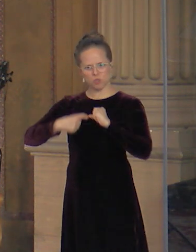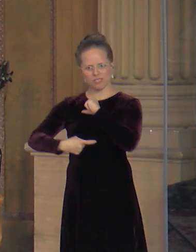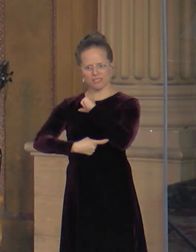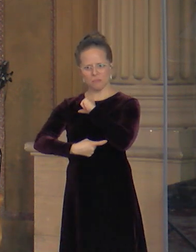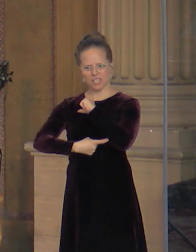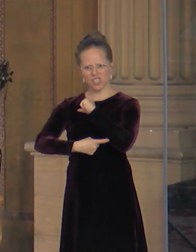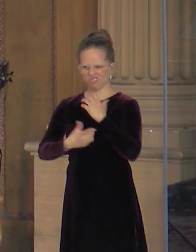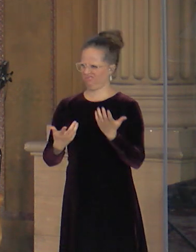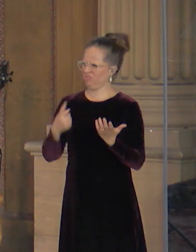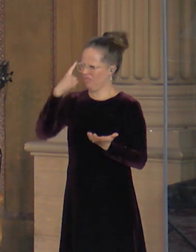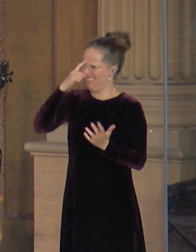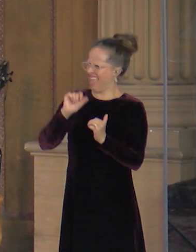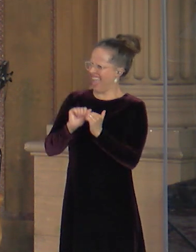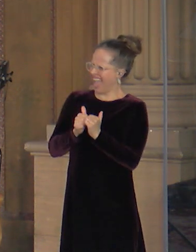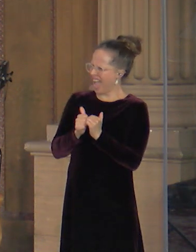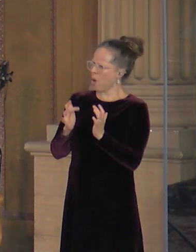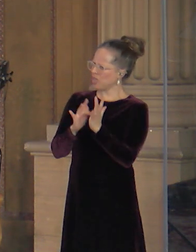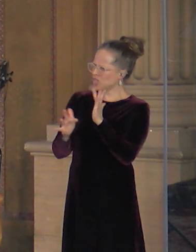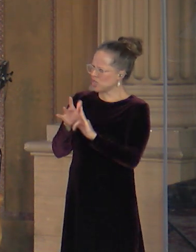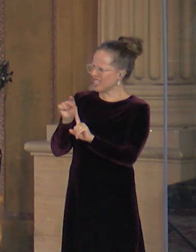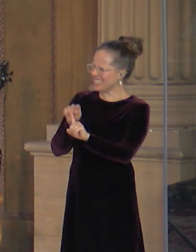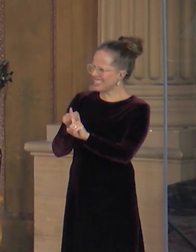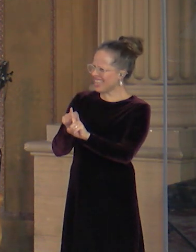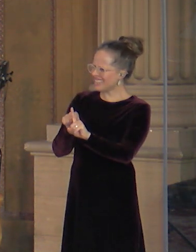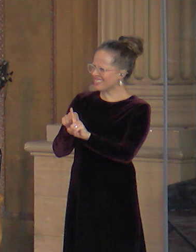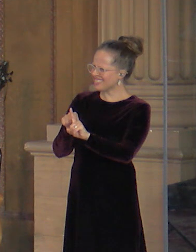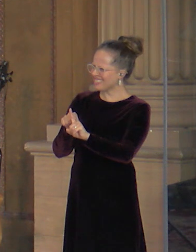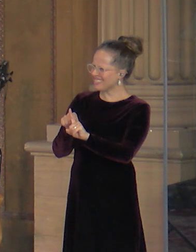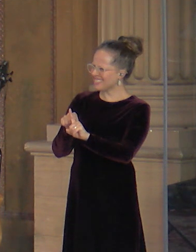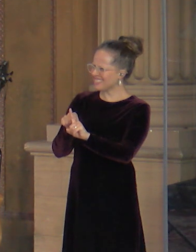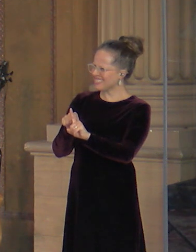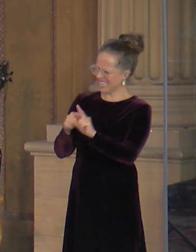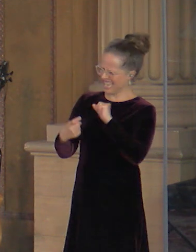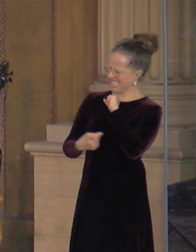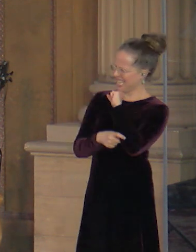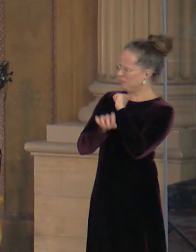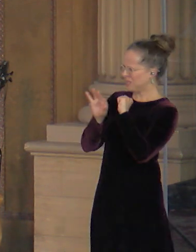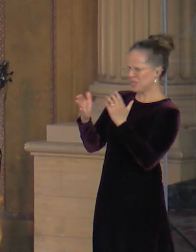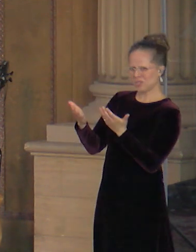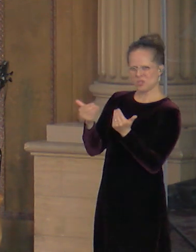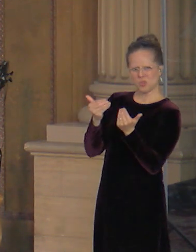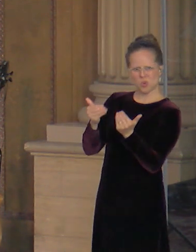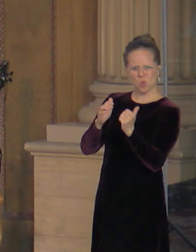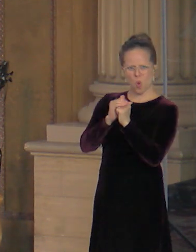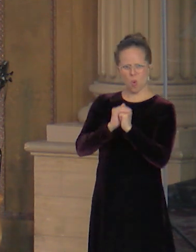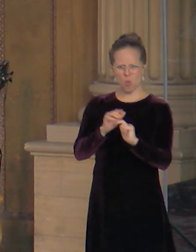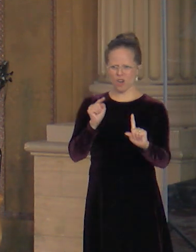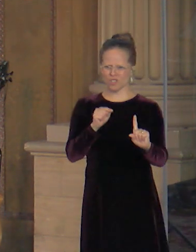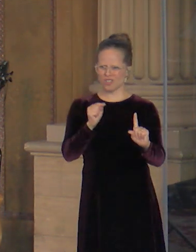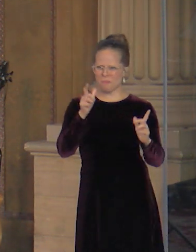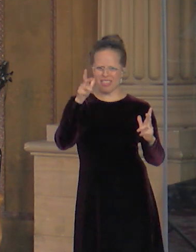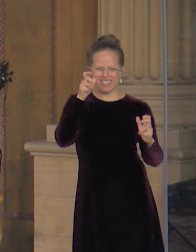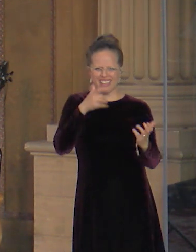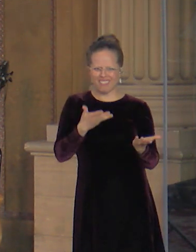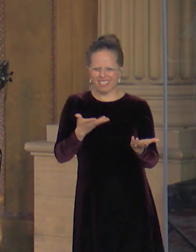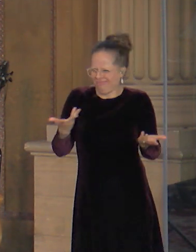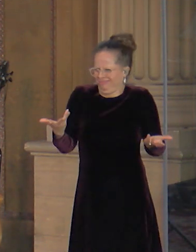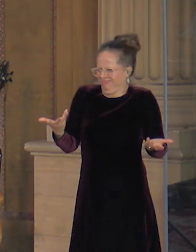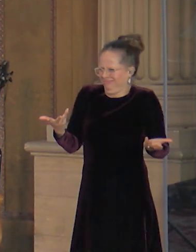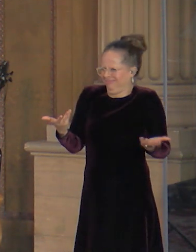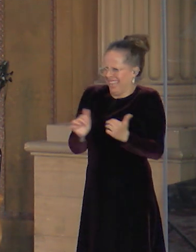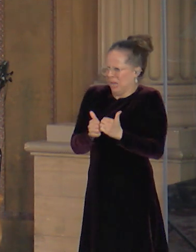how is it a temptation for Jesus to worship the devil seems like that's an easy one to not fall to like what's the real temptation